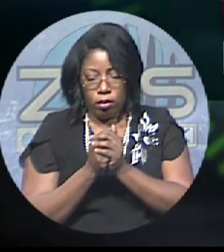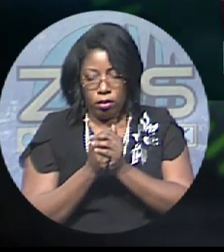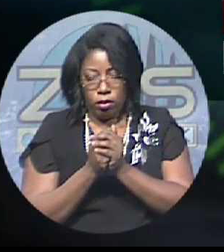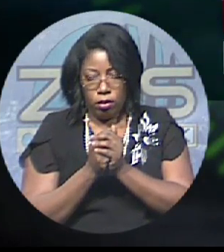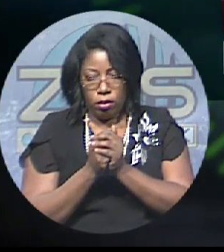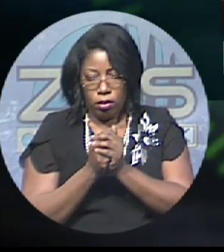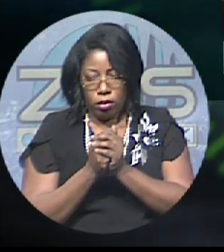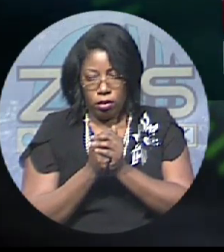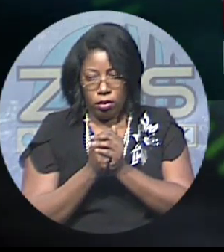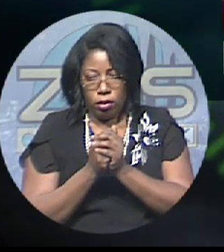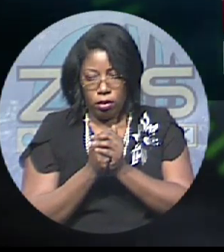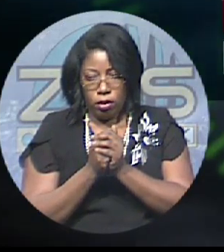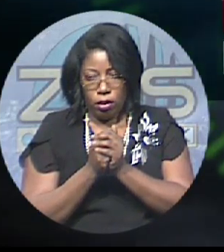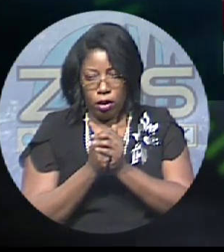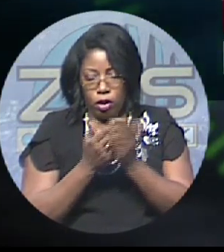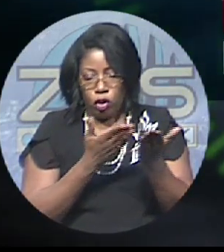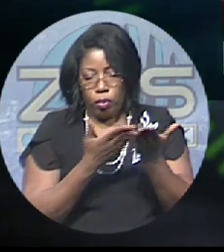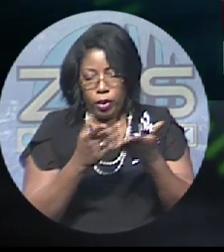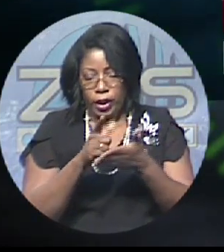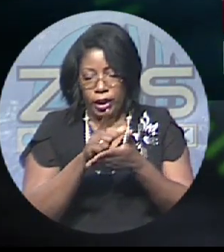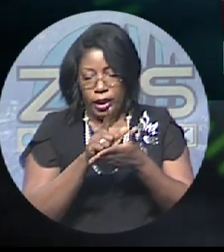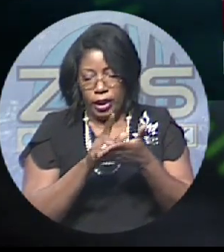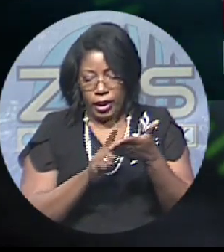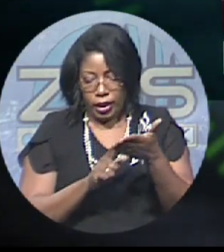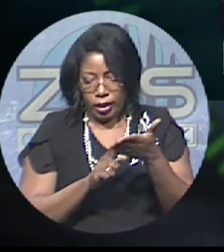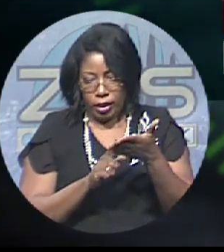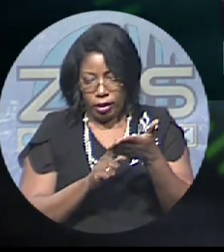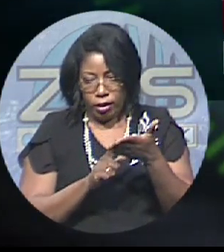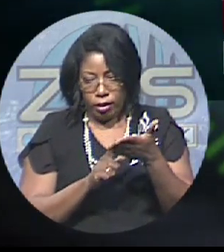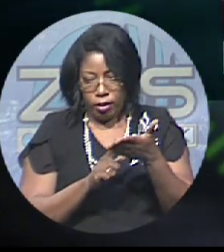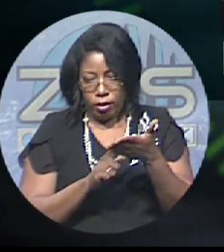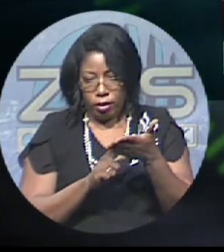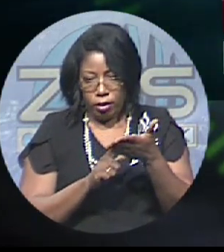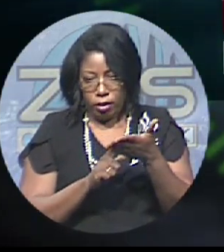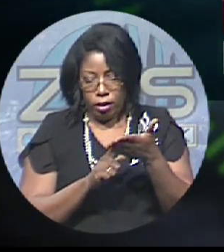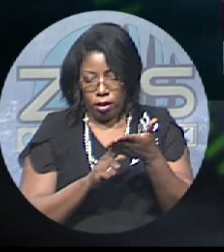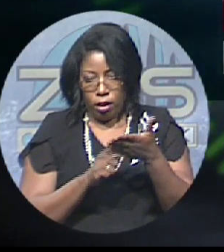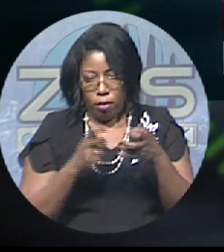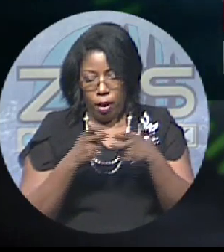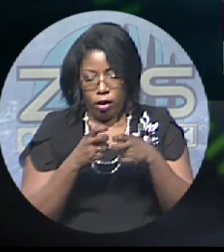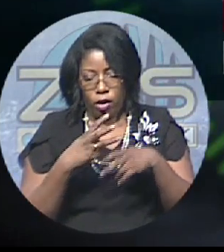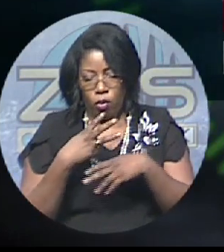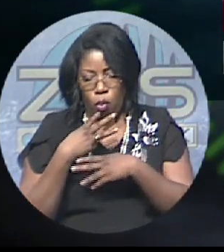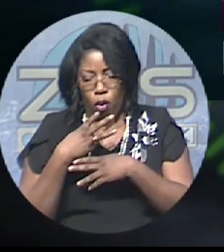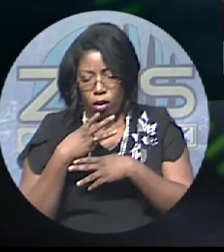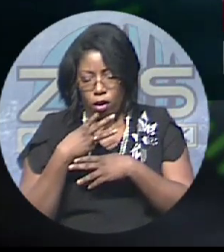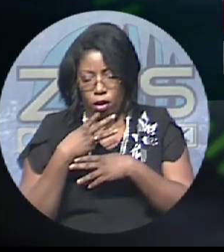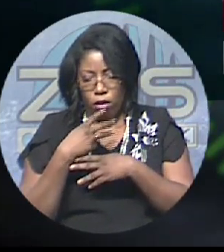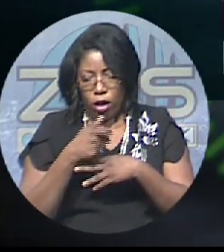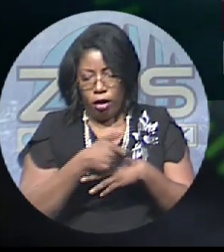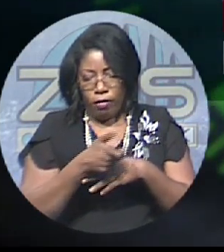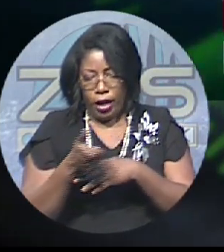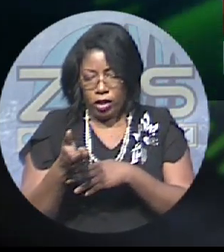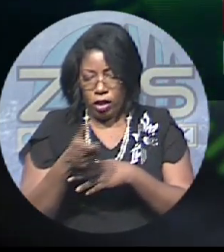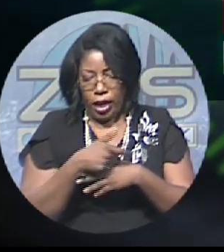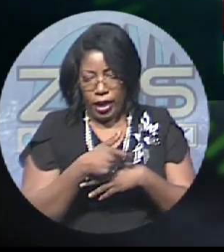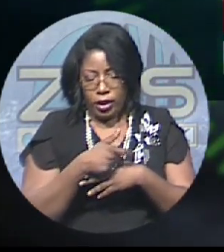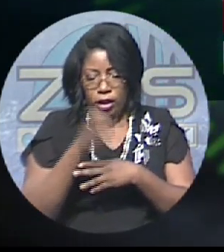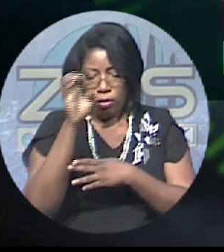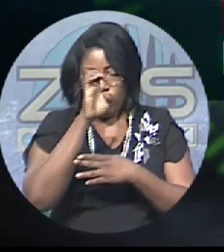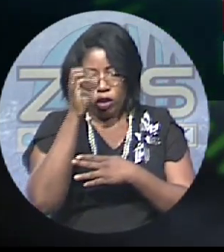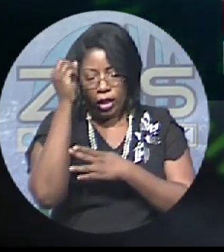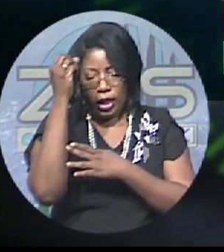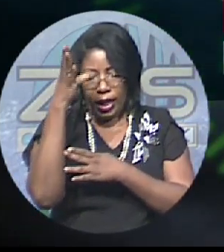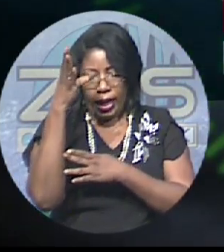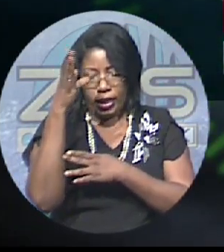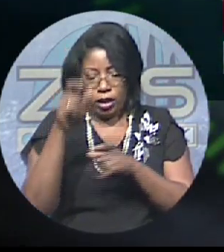items. She's giving me a list. And it ranges from batteries, water, blankets, flashlights, emergency lights, medical supplies,